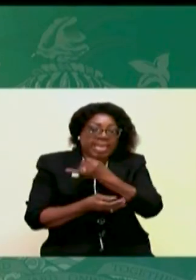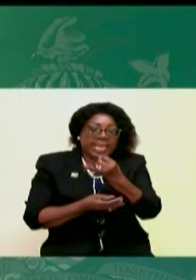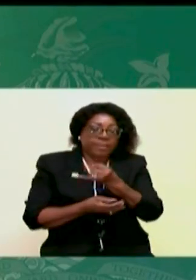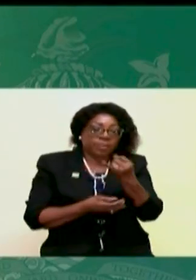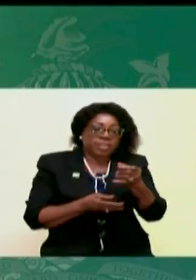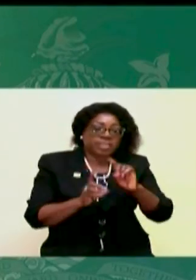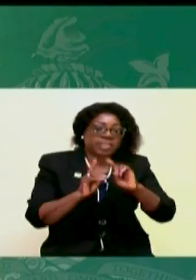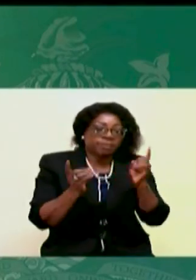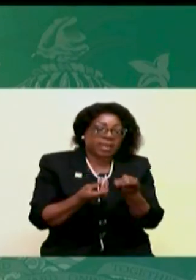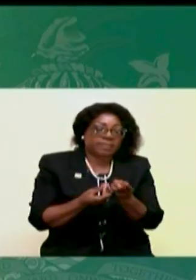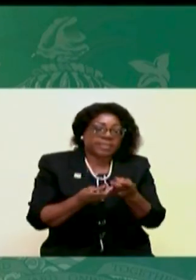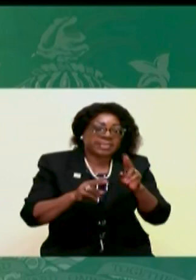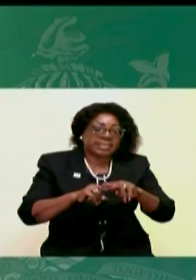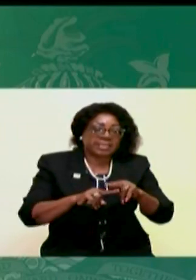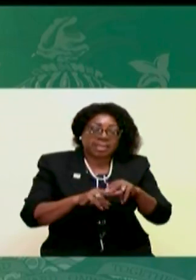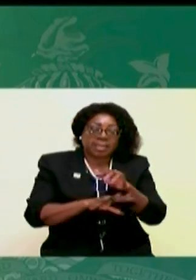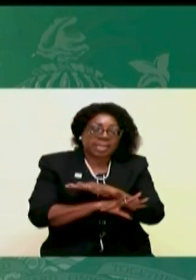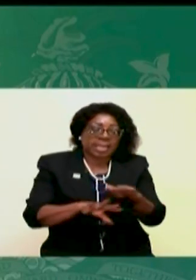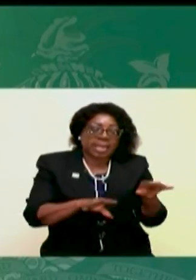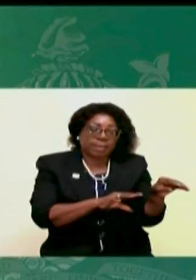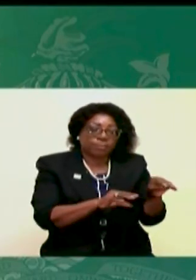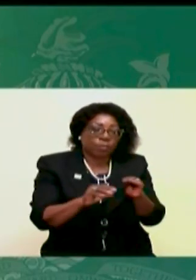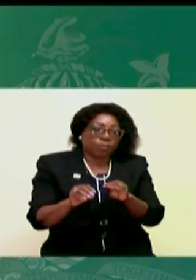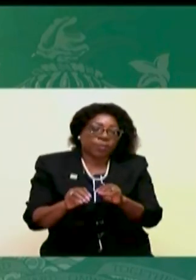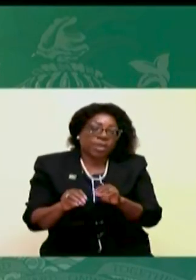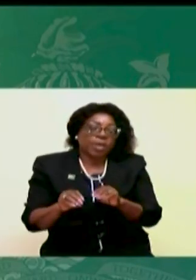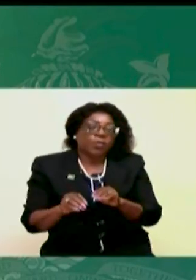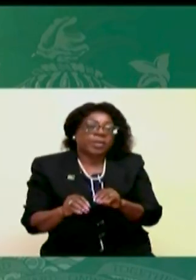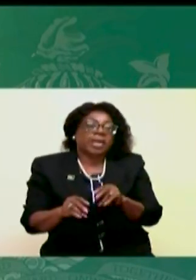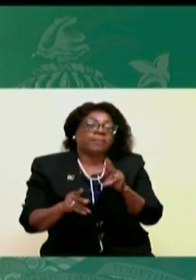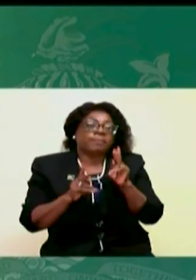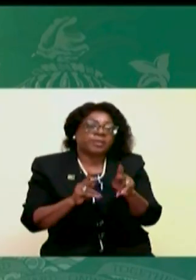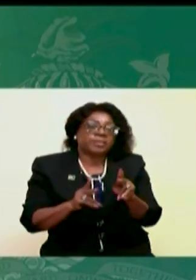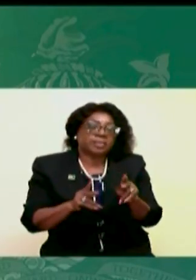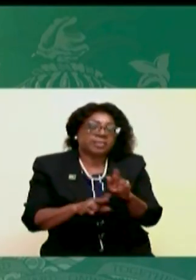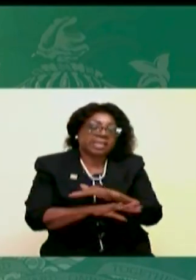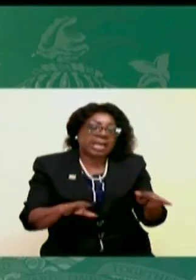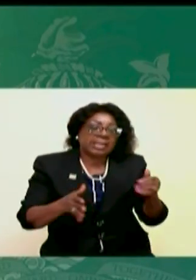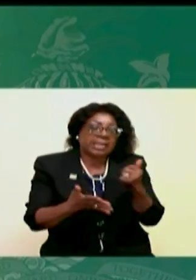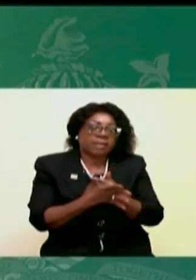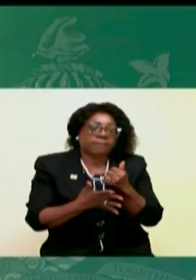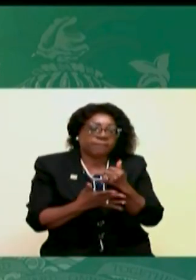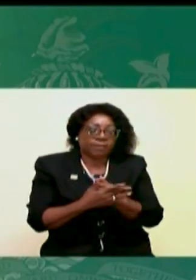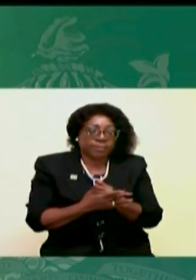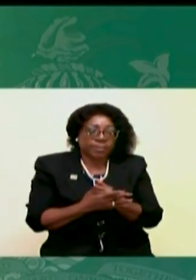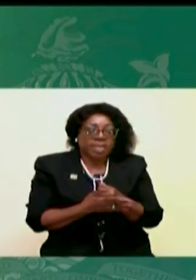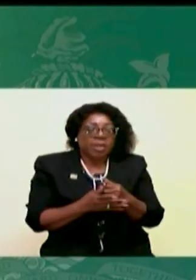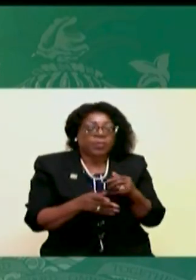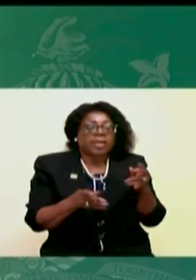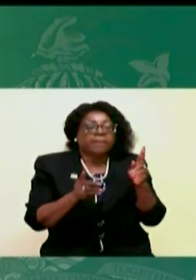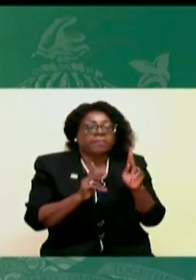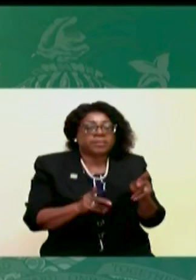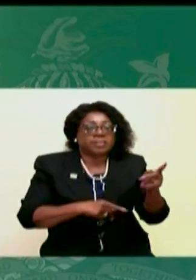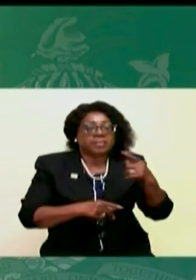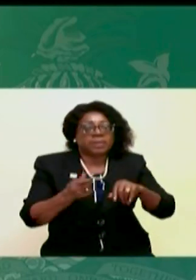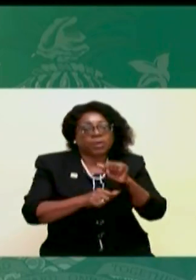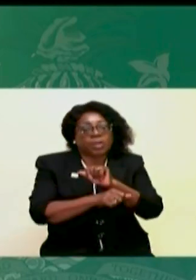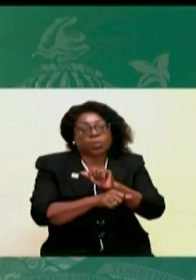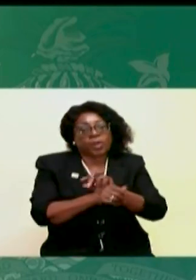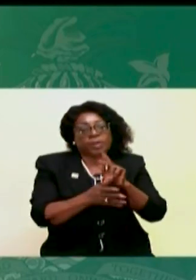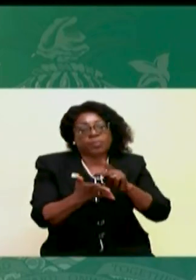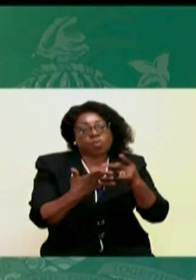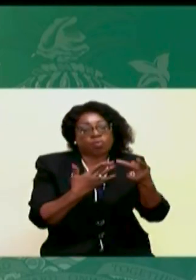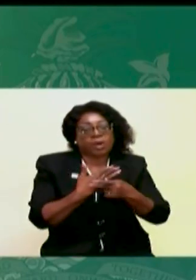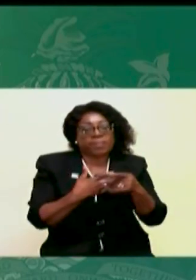sitting down and can't move. You had individuals who in ministries can get confirmed. You had persons who came on the work program, can get